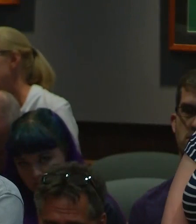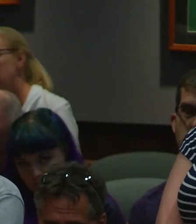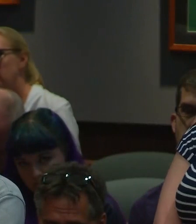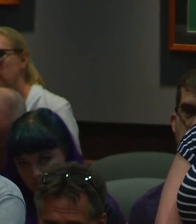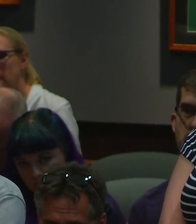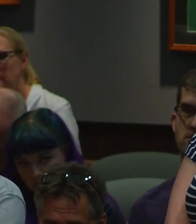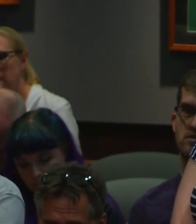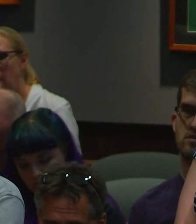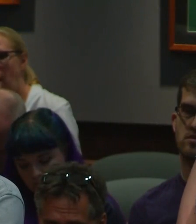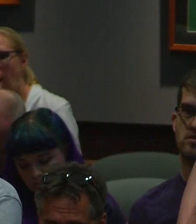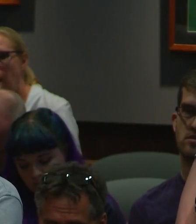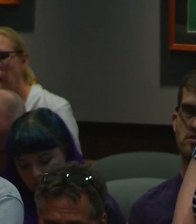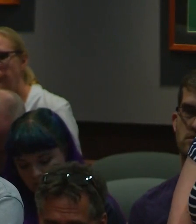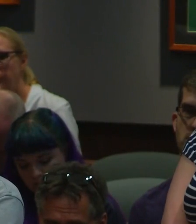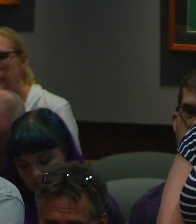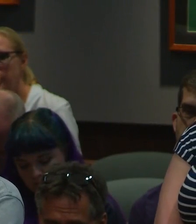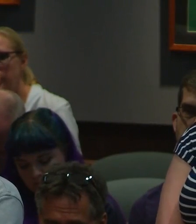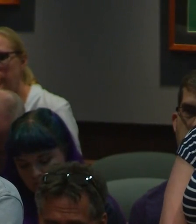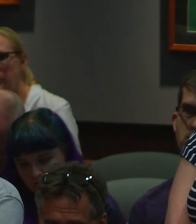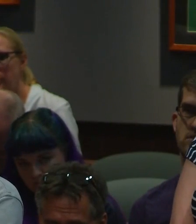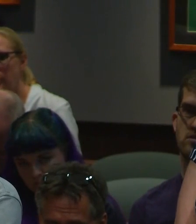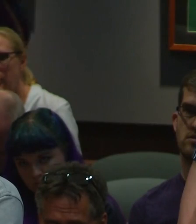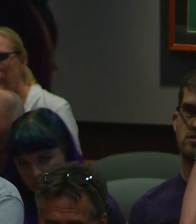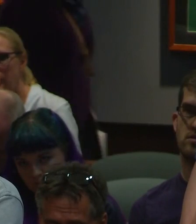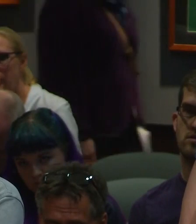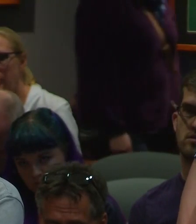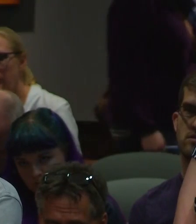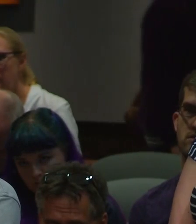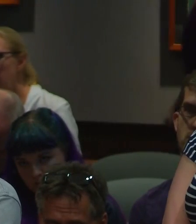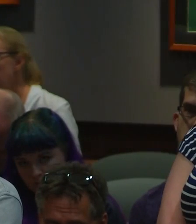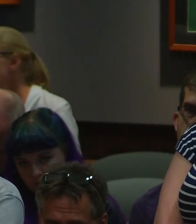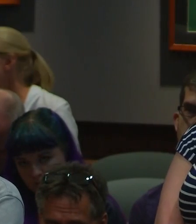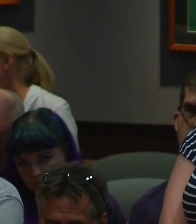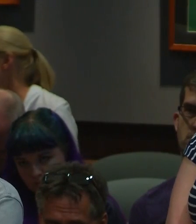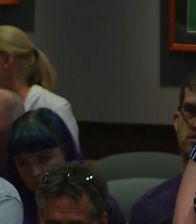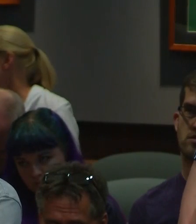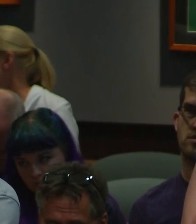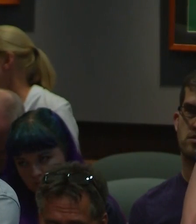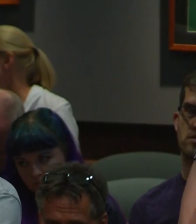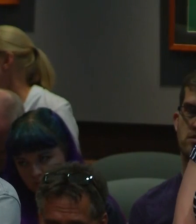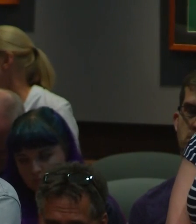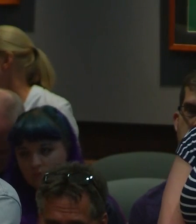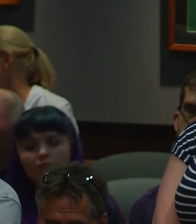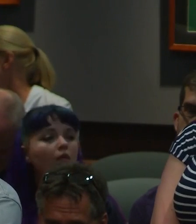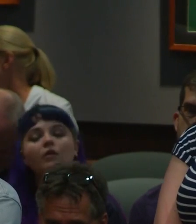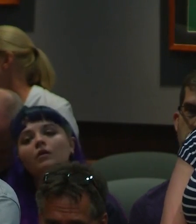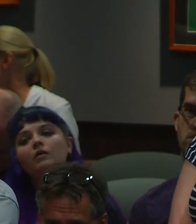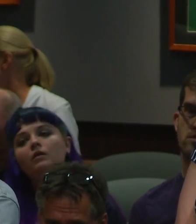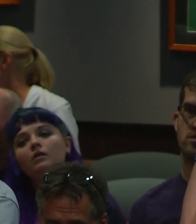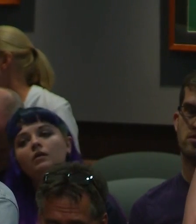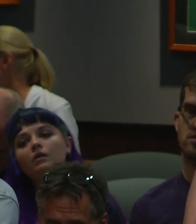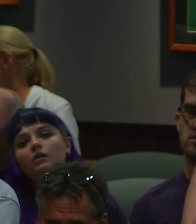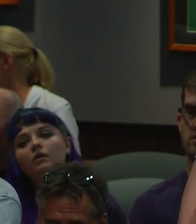amount of rainfall in inches that caused the maximum amount of flooding that you can quantify, that people could start talking about, that if it was really a 4-inch